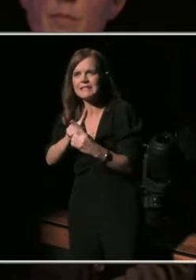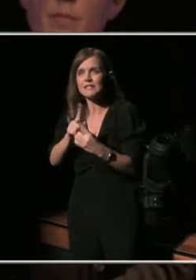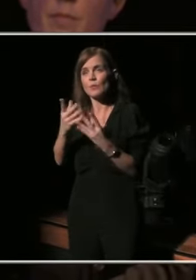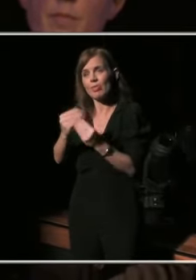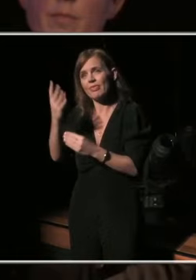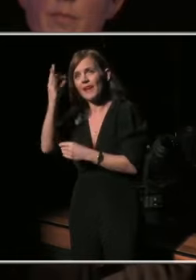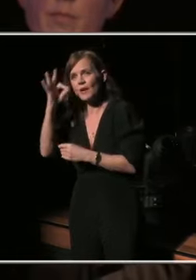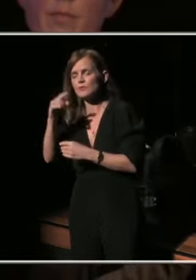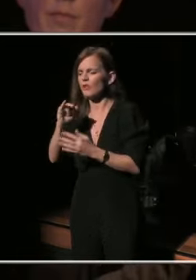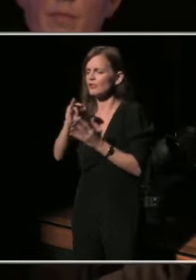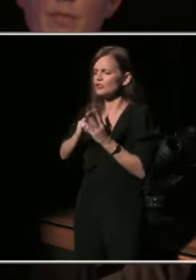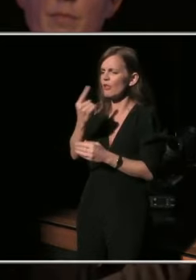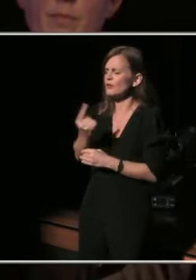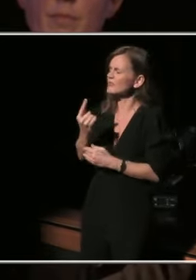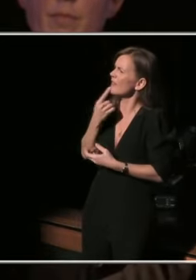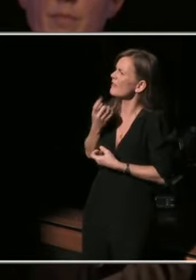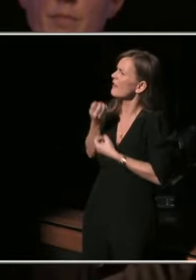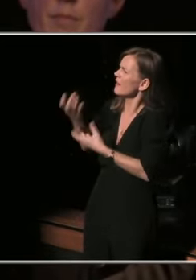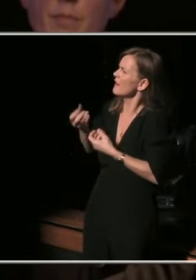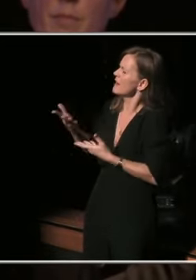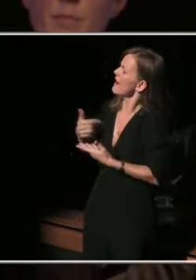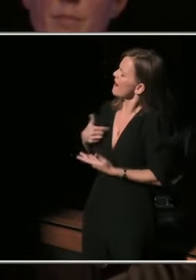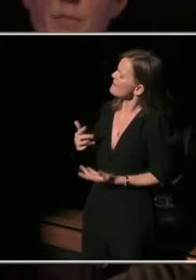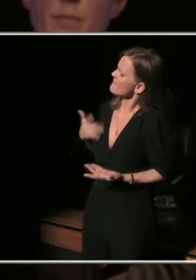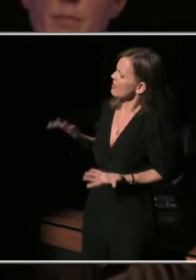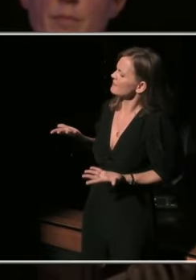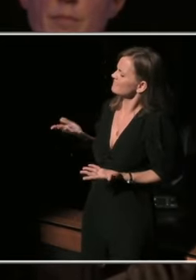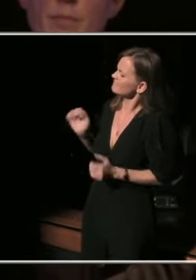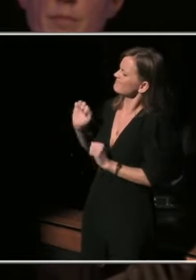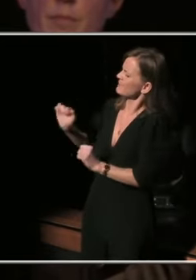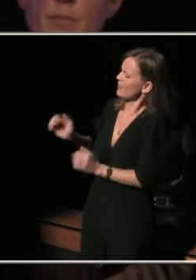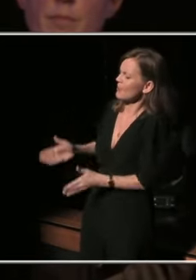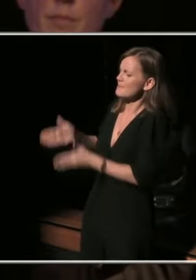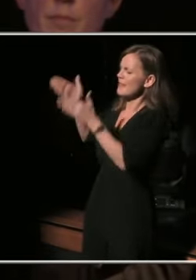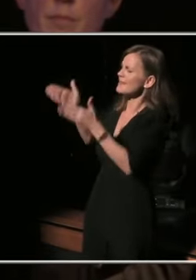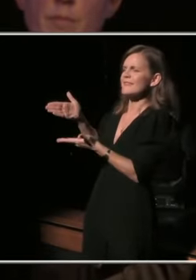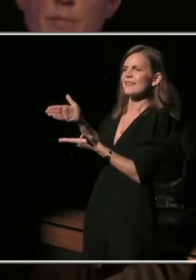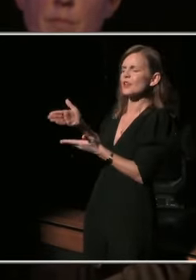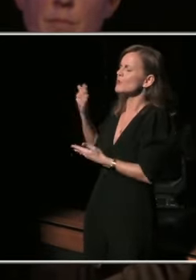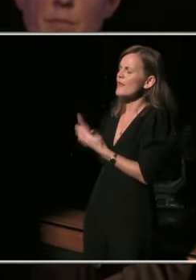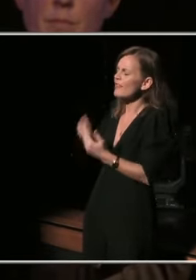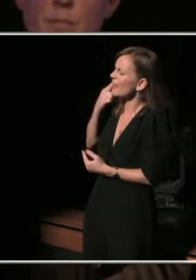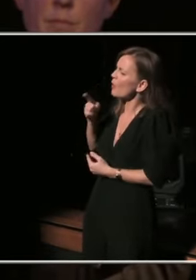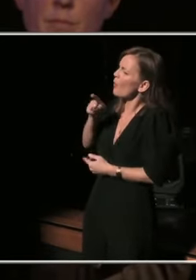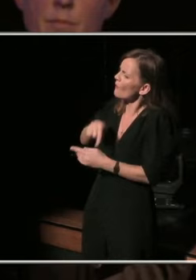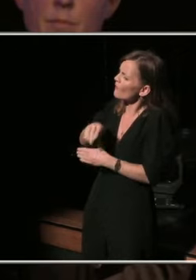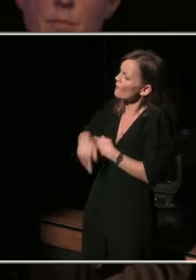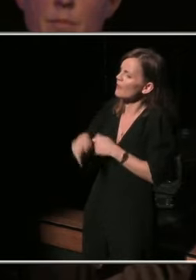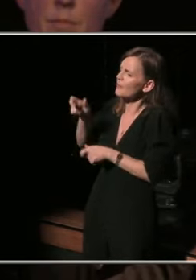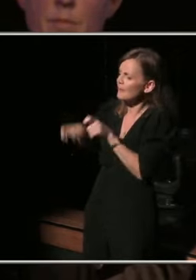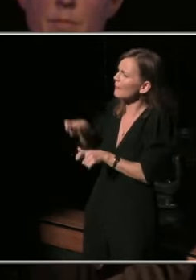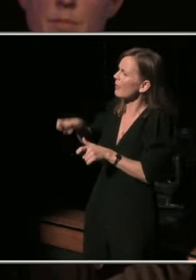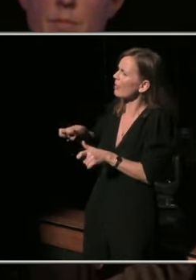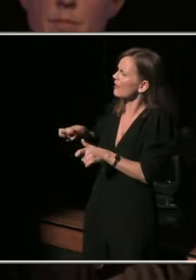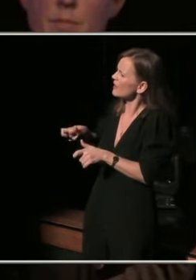council, describing how she felt that it was all about the building. They never thought about the people. It was all about the people. It was all about the building.